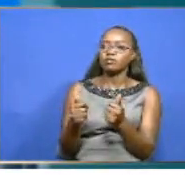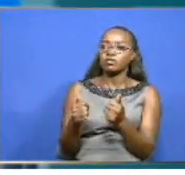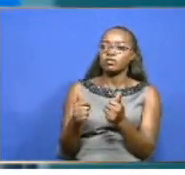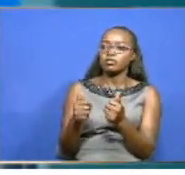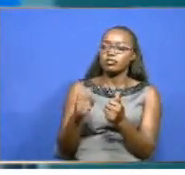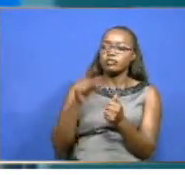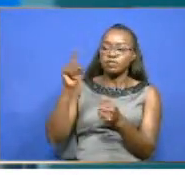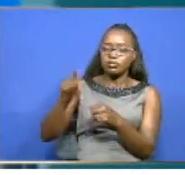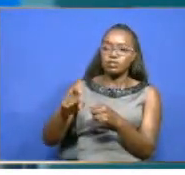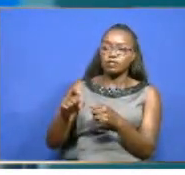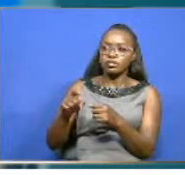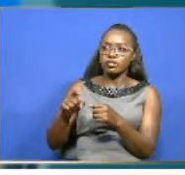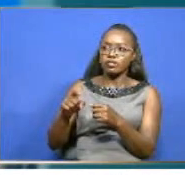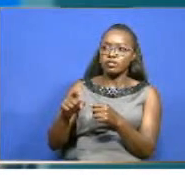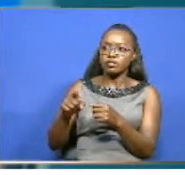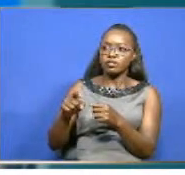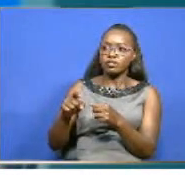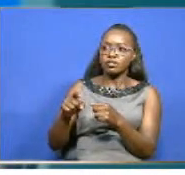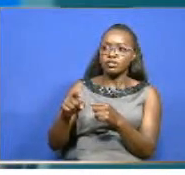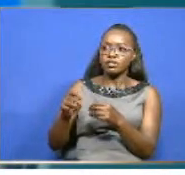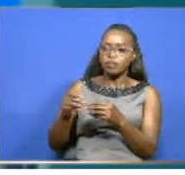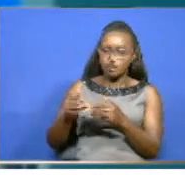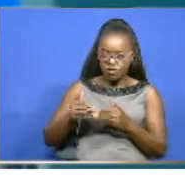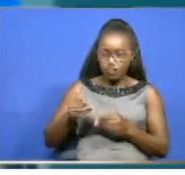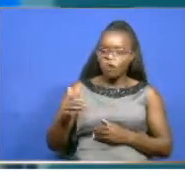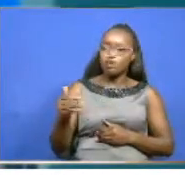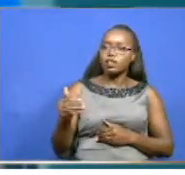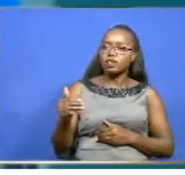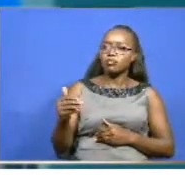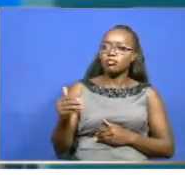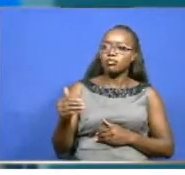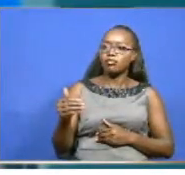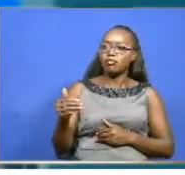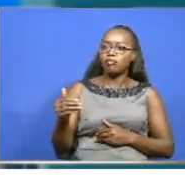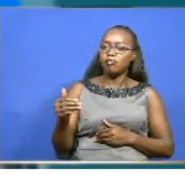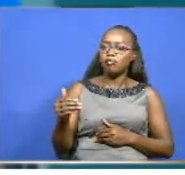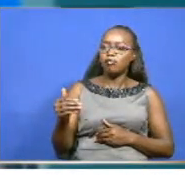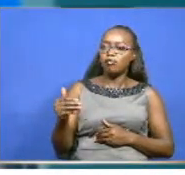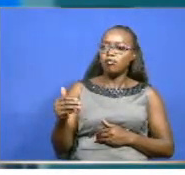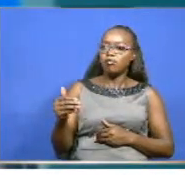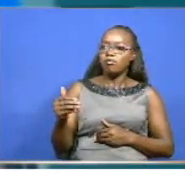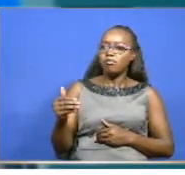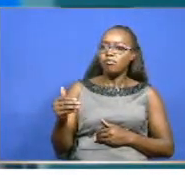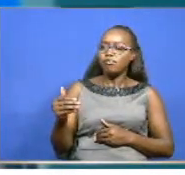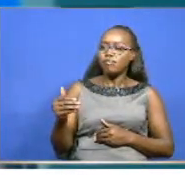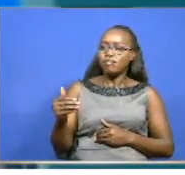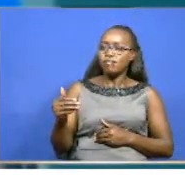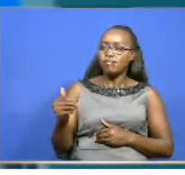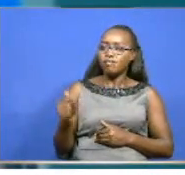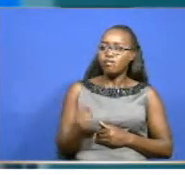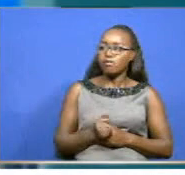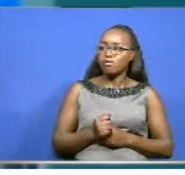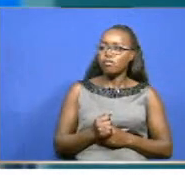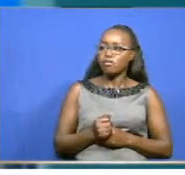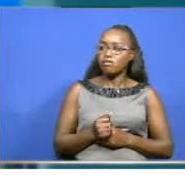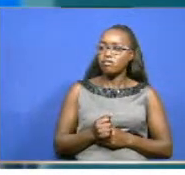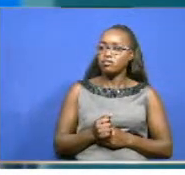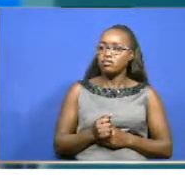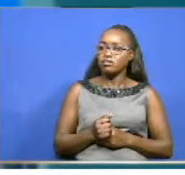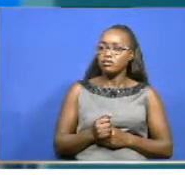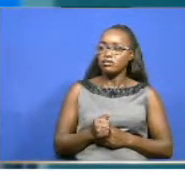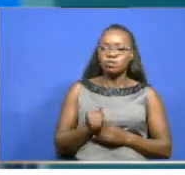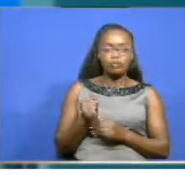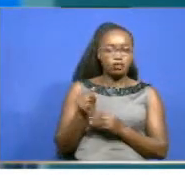taken forth and taken forward. And I want to categorically say this, that